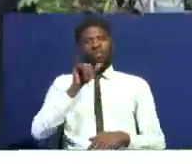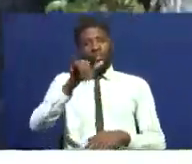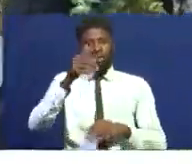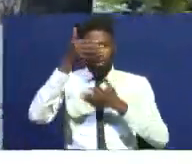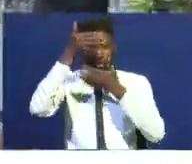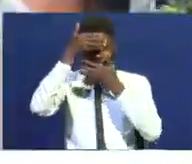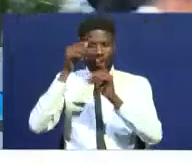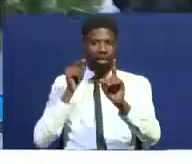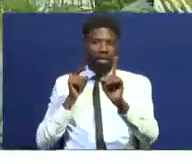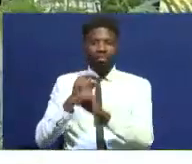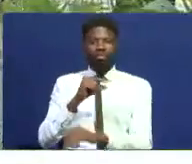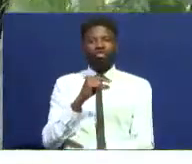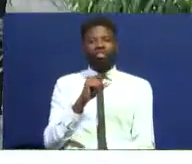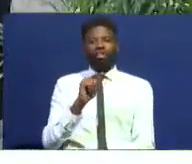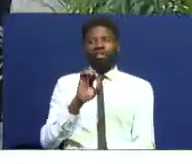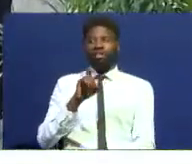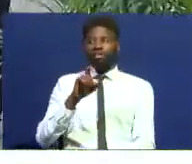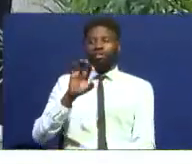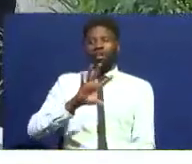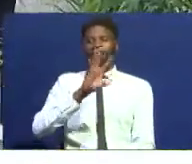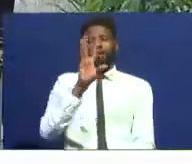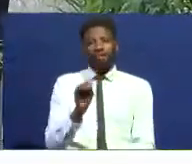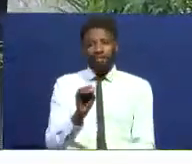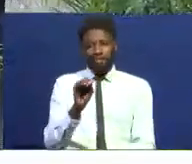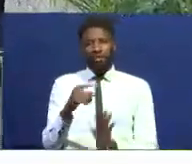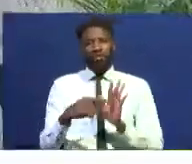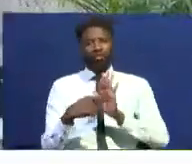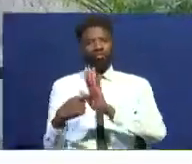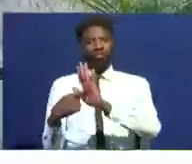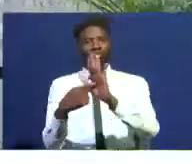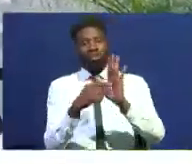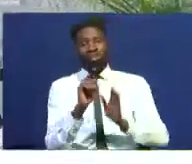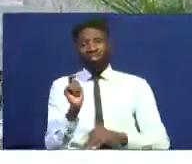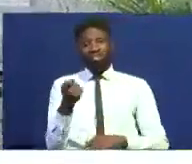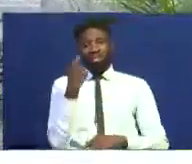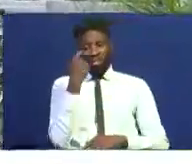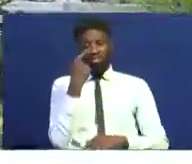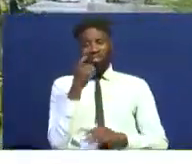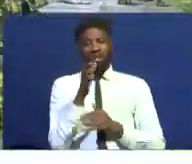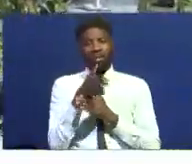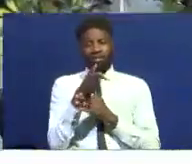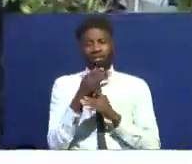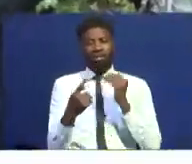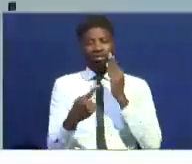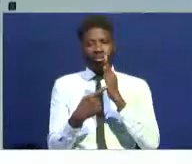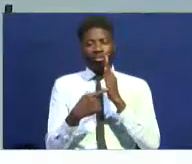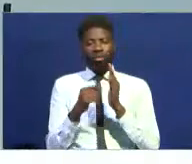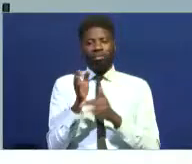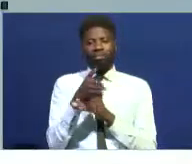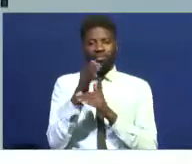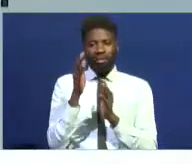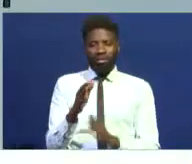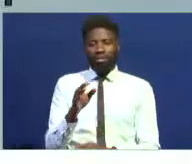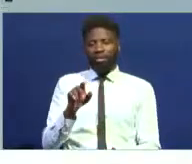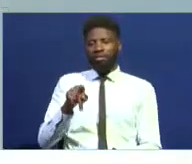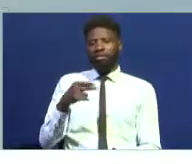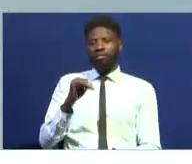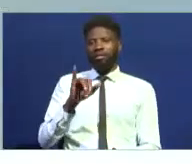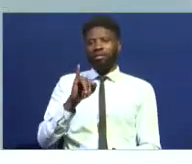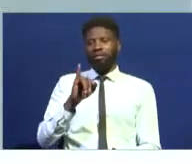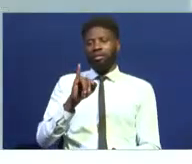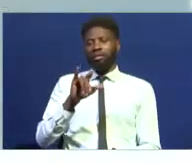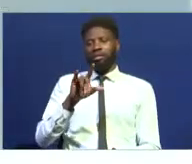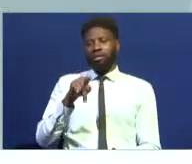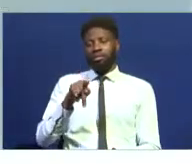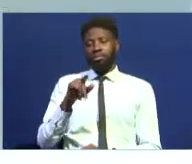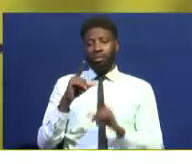Africa exhibition, Kenya's special envoy for technology, Ambassador Philip Thigo, says the factory will be instrumental in supporting